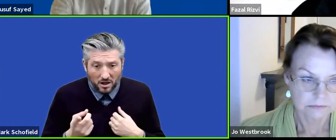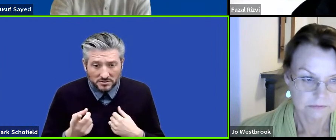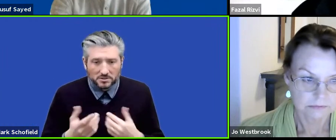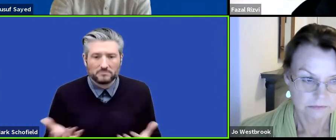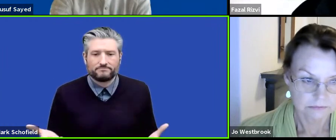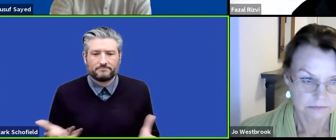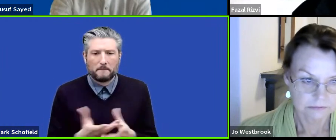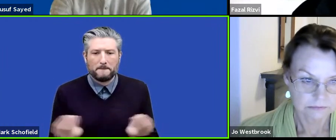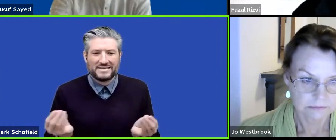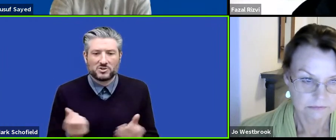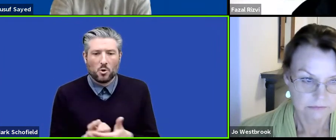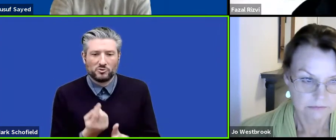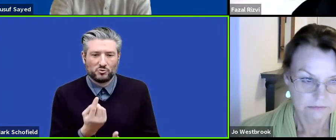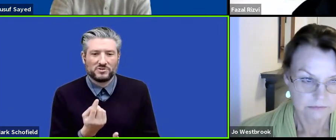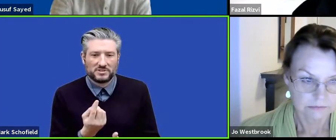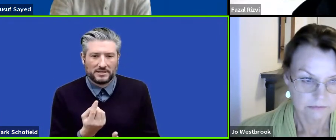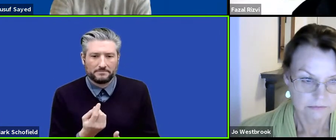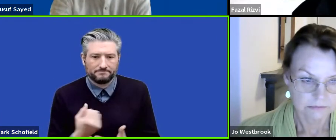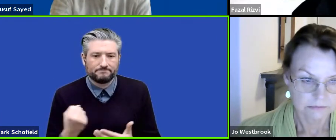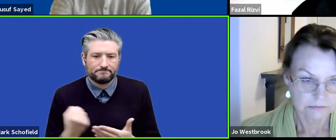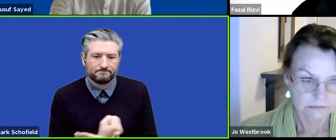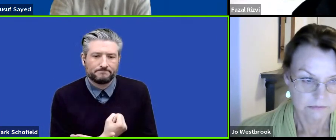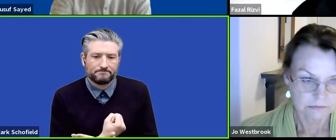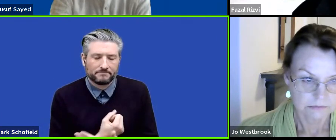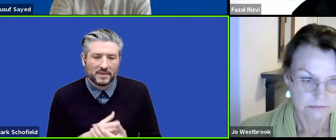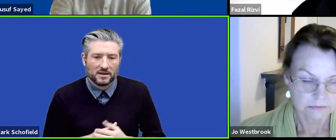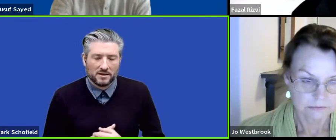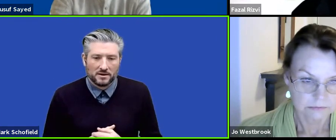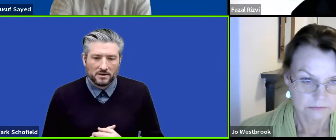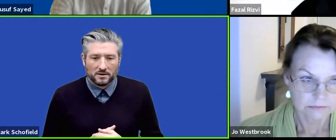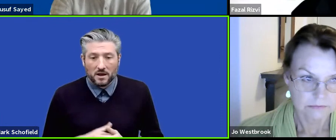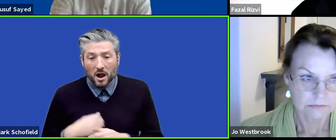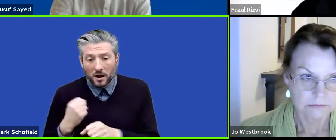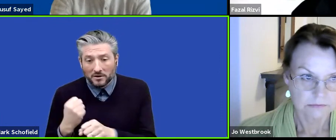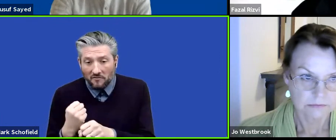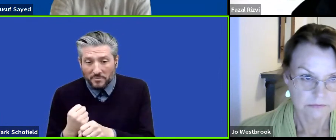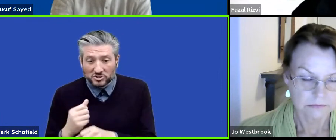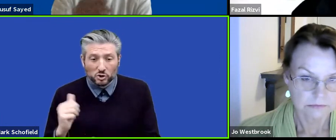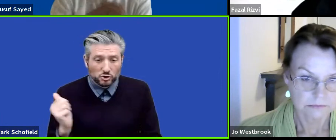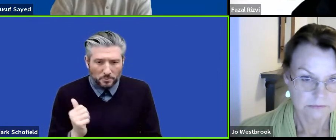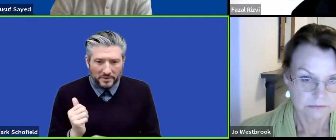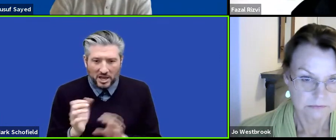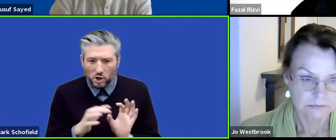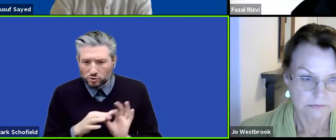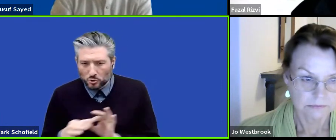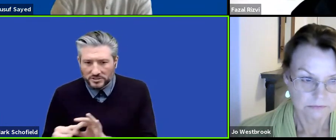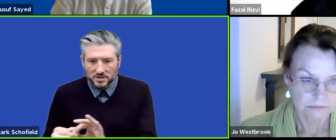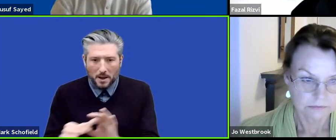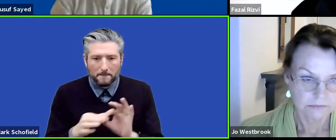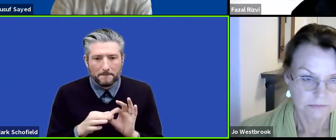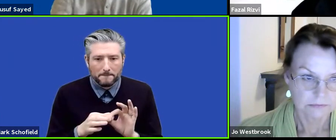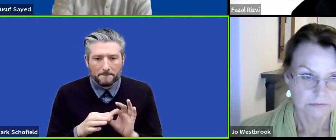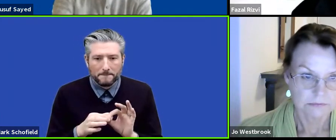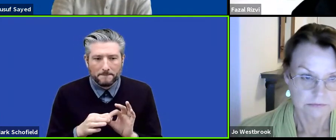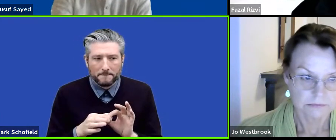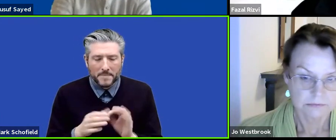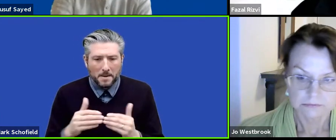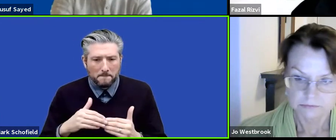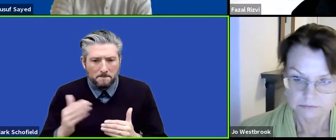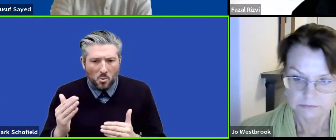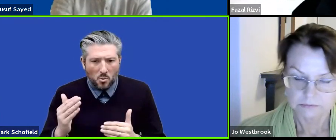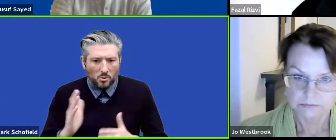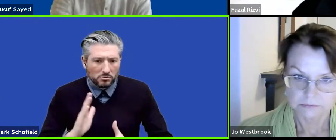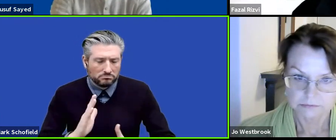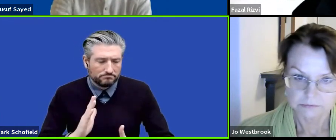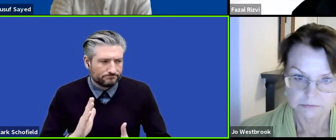about cross-sectoral relations, joined up governments in much more profound and much more innovative and creative